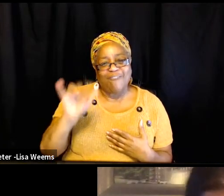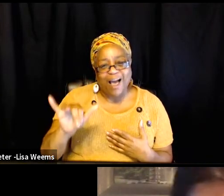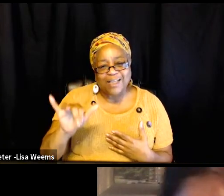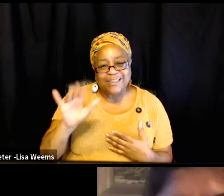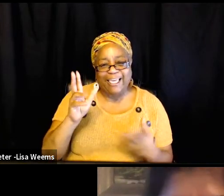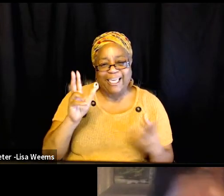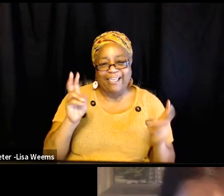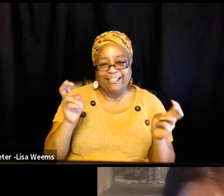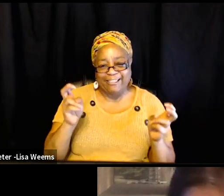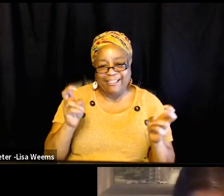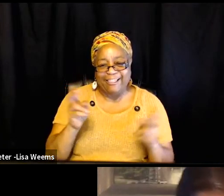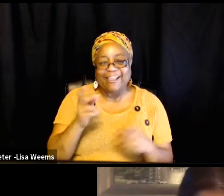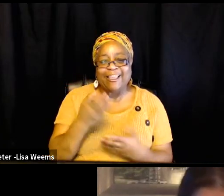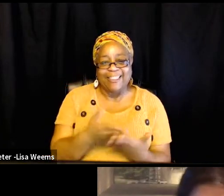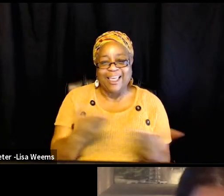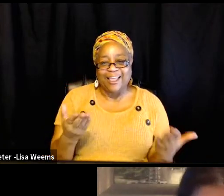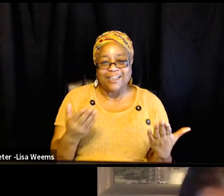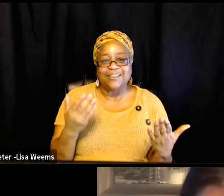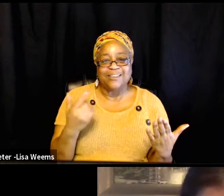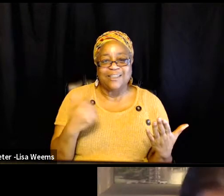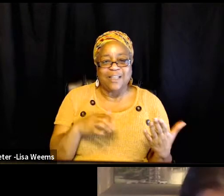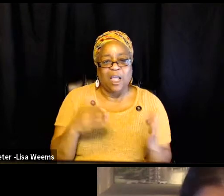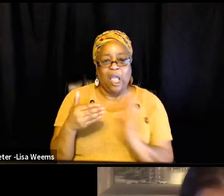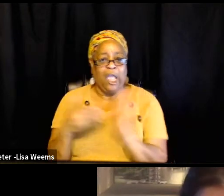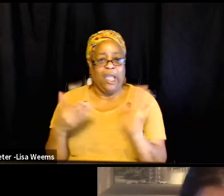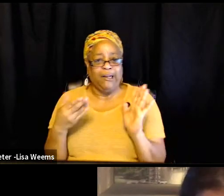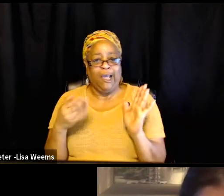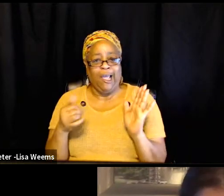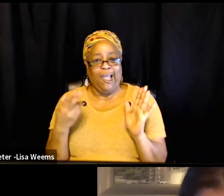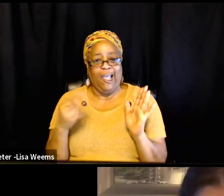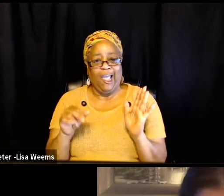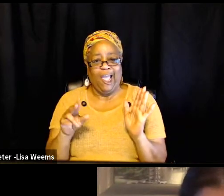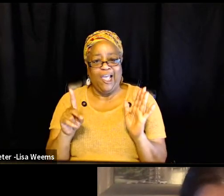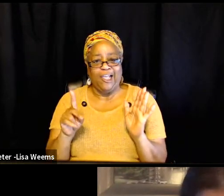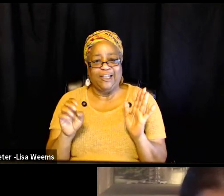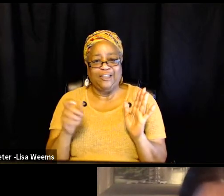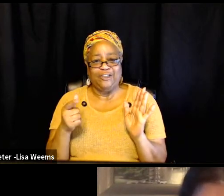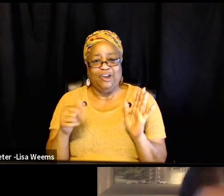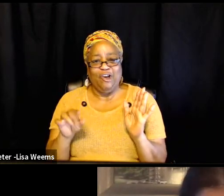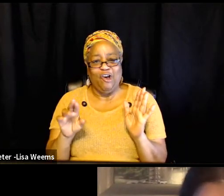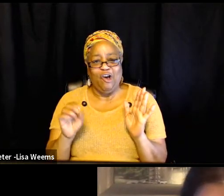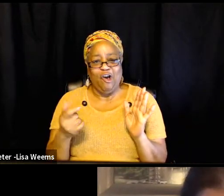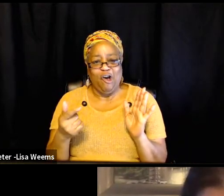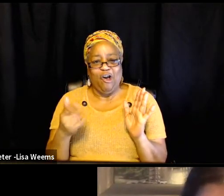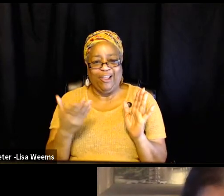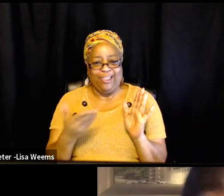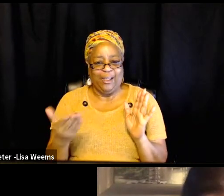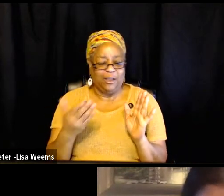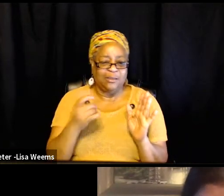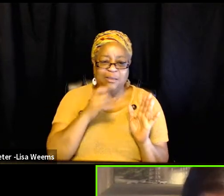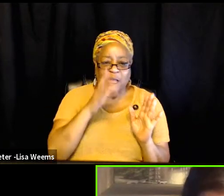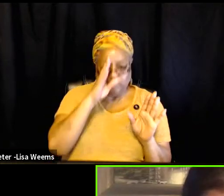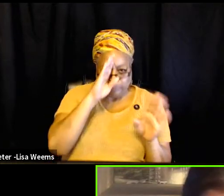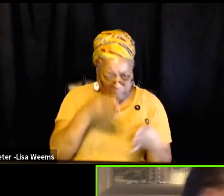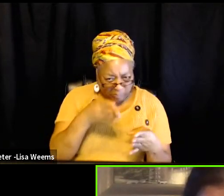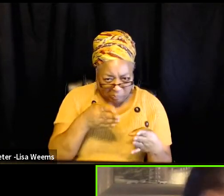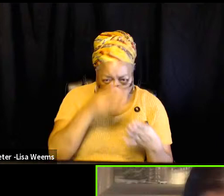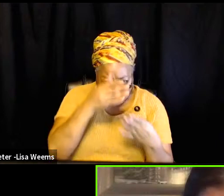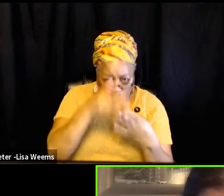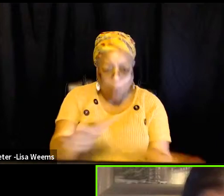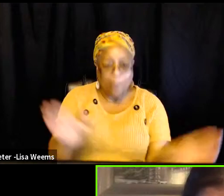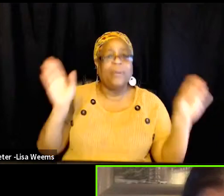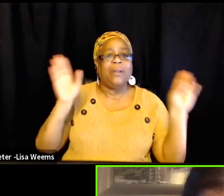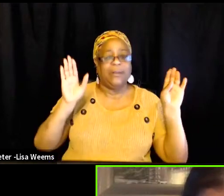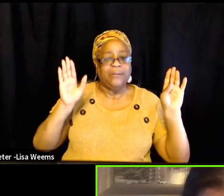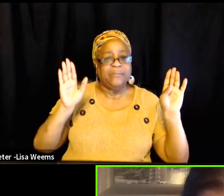like, you know, anti-hedgehog things, like, you know, yeah. Like there was like no narrow-minded, but kind of like open-ended, you know. Yes.